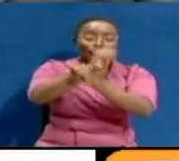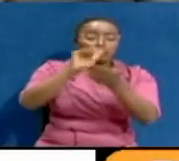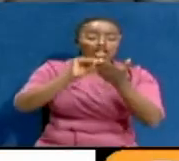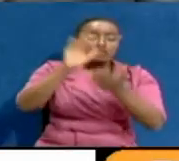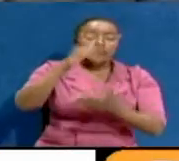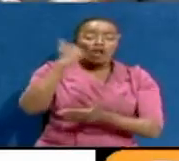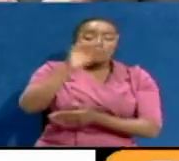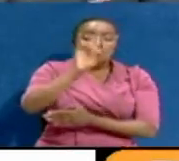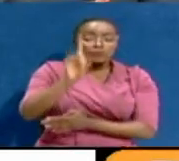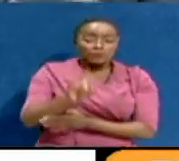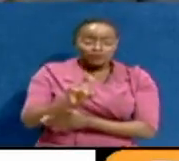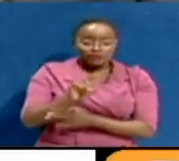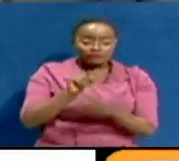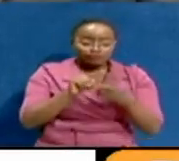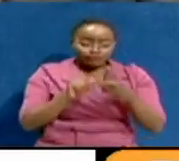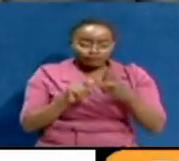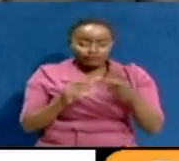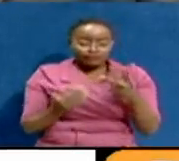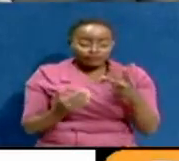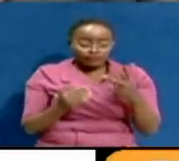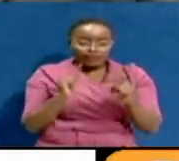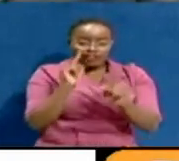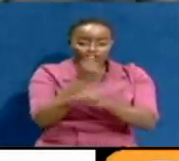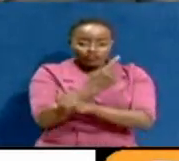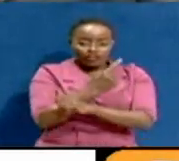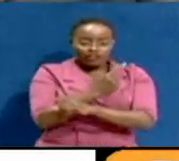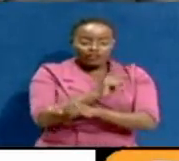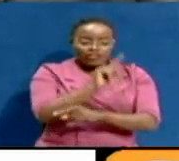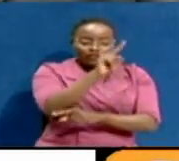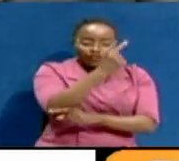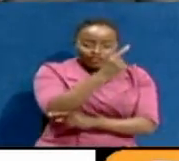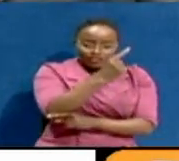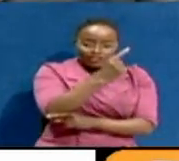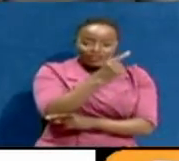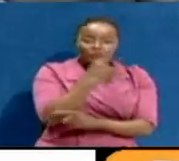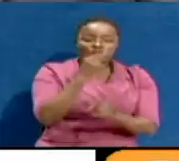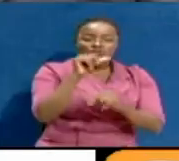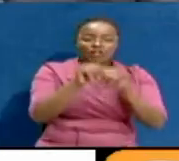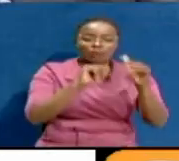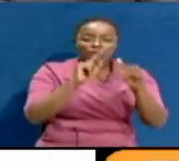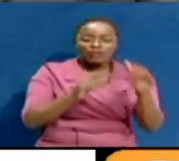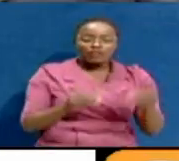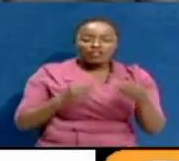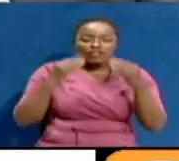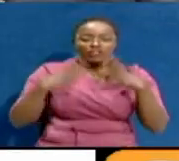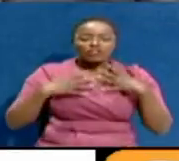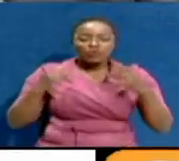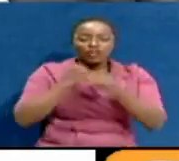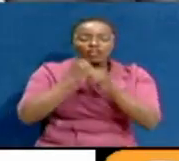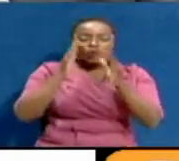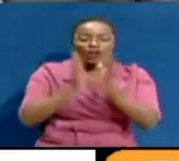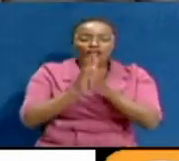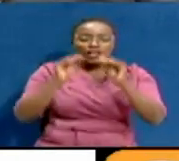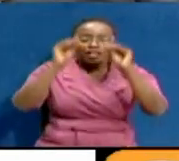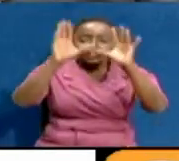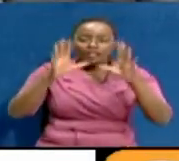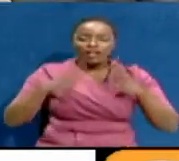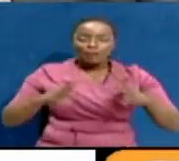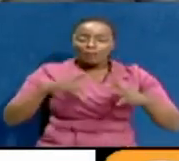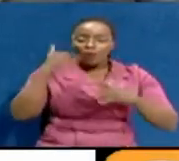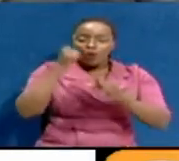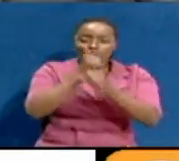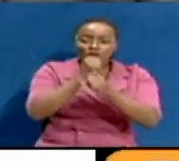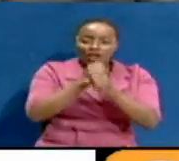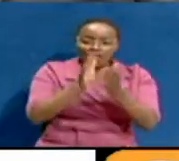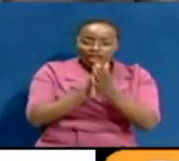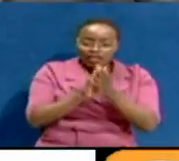most. So slightly different. So in phase 1, we were talking about giving it to health workers and teachers, the people who are frontline,